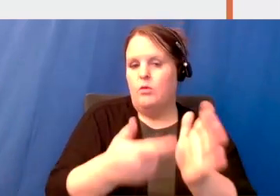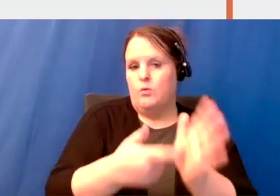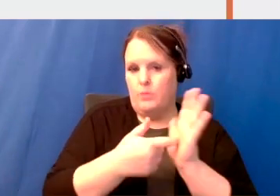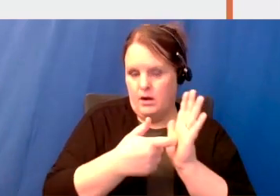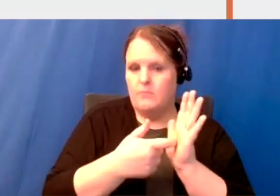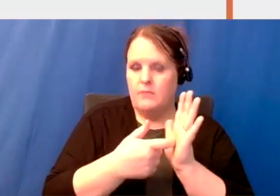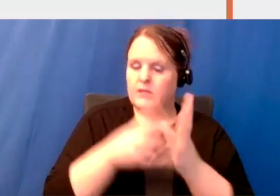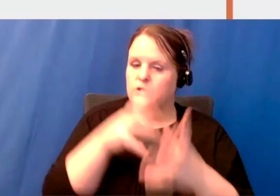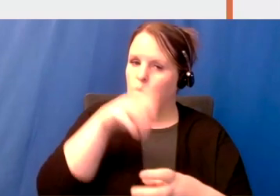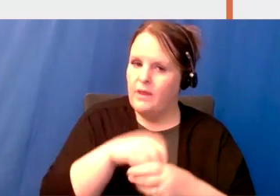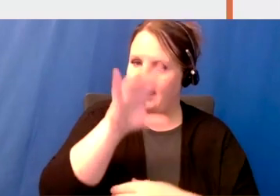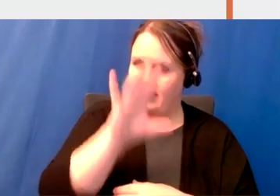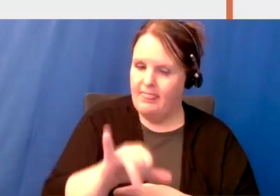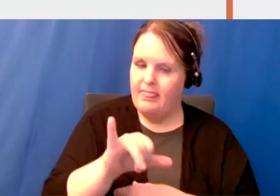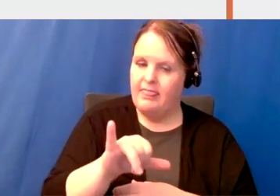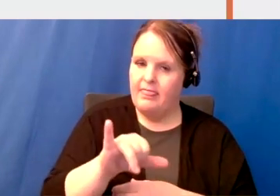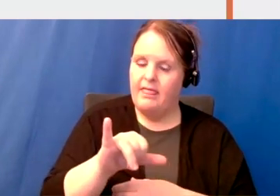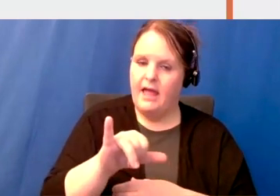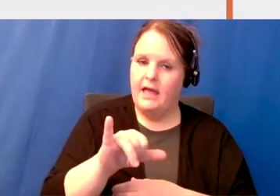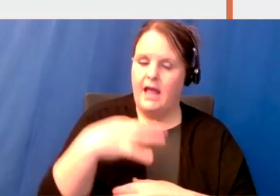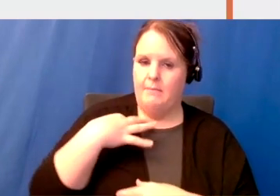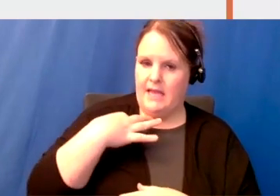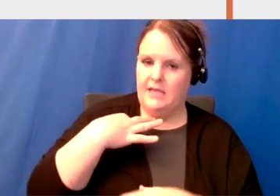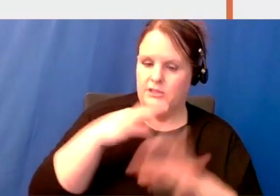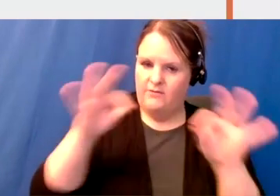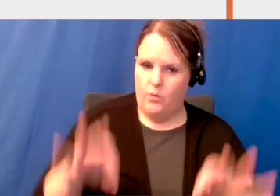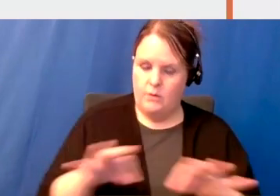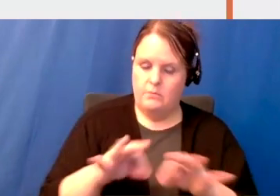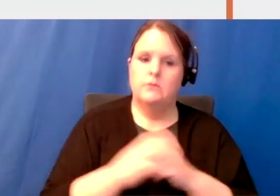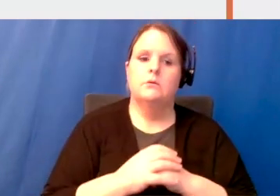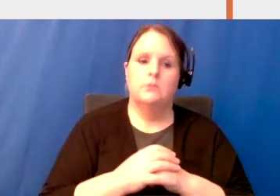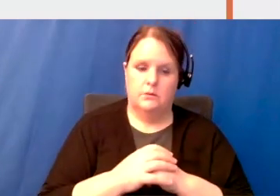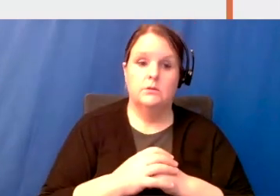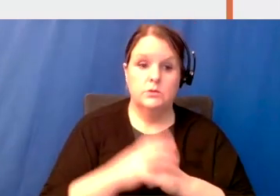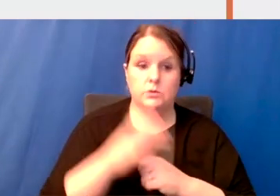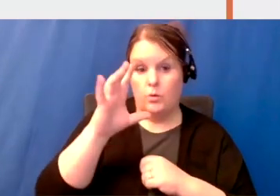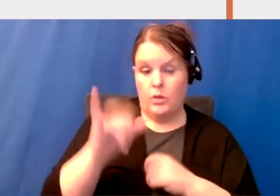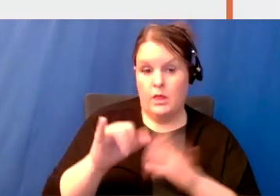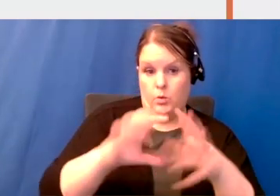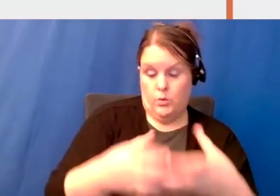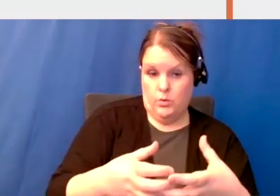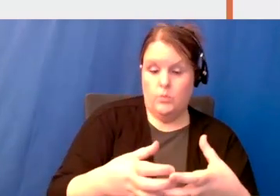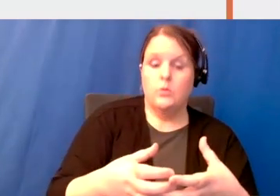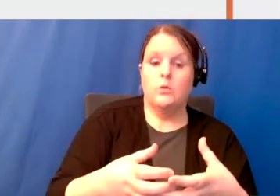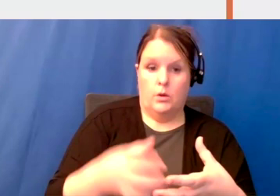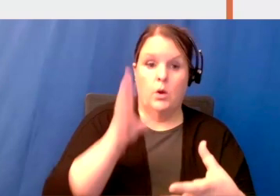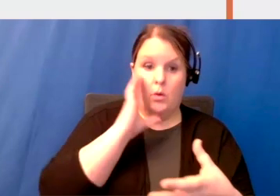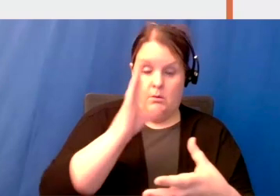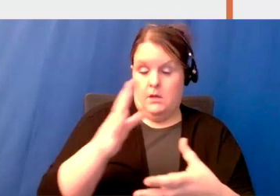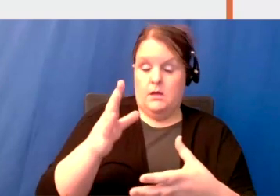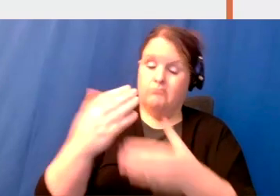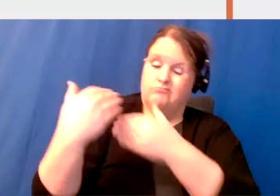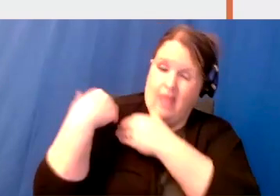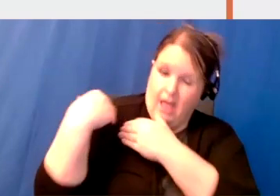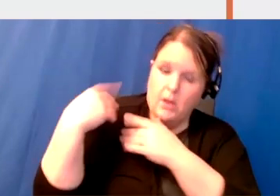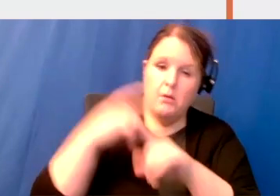on the pass-through entity or the lead applicant, you'll sometimes hear. So the pass-through entity is primarily liable, but